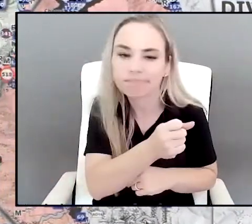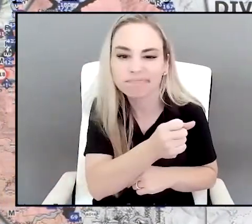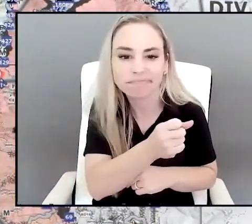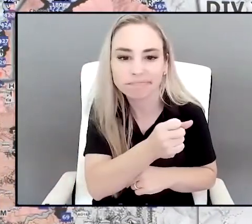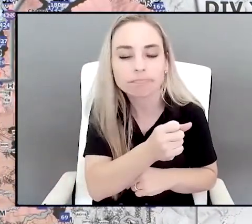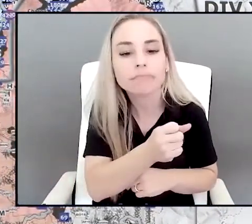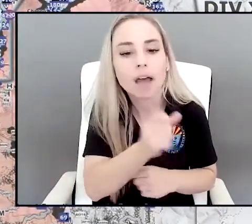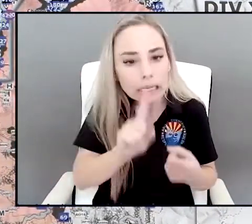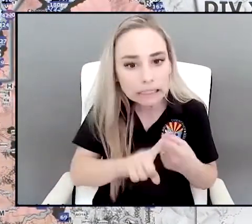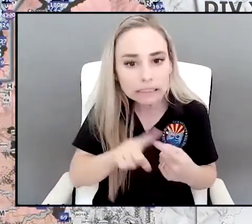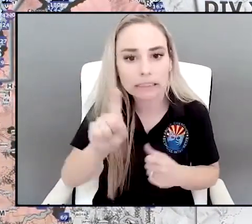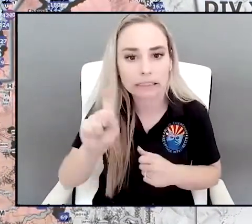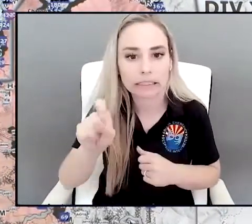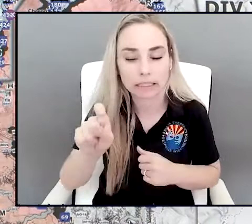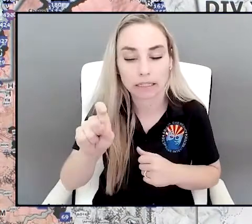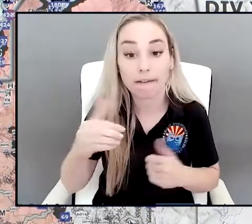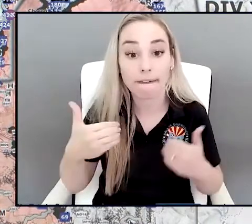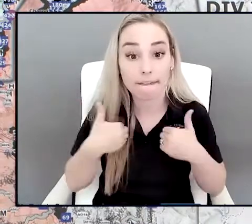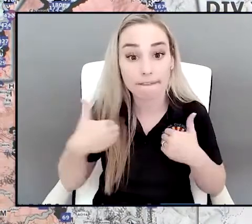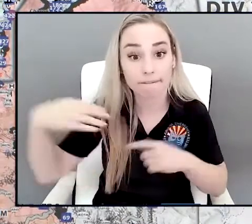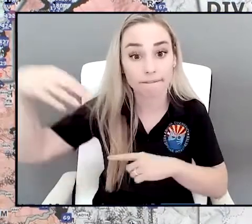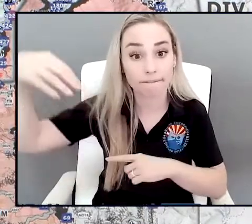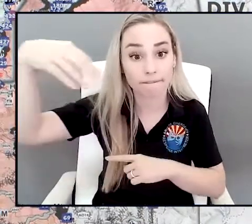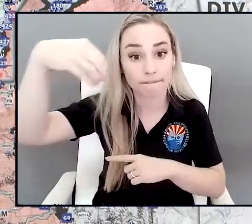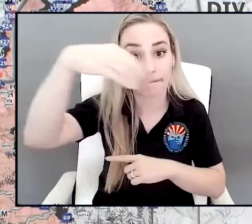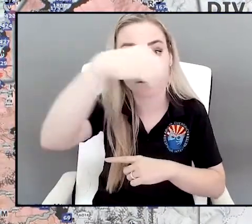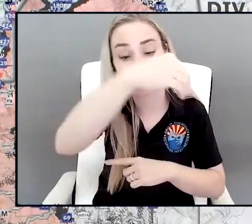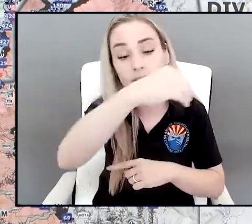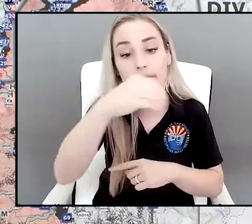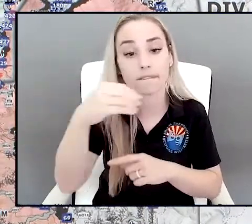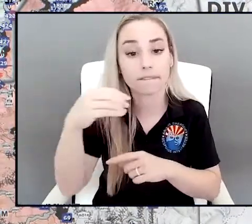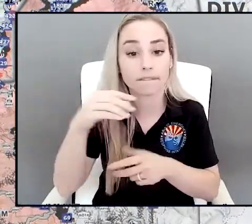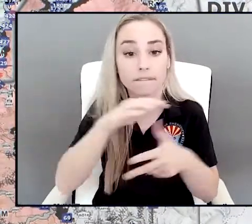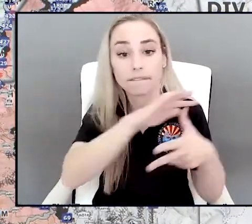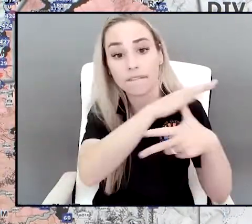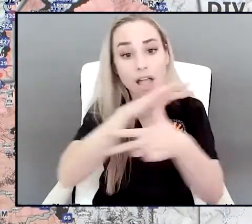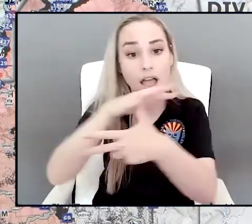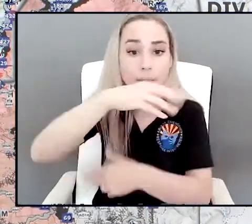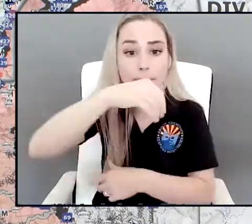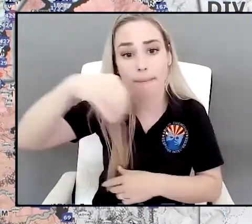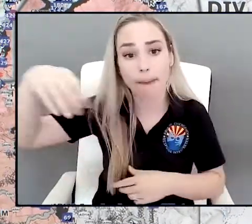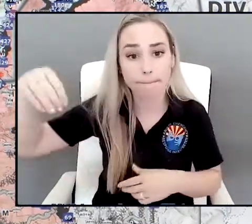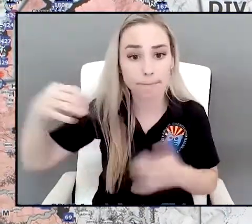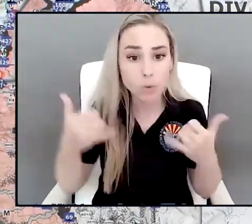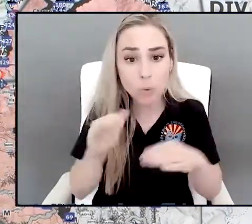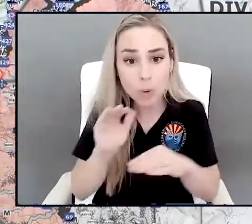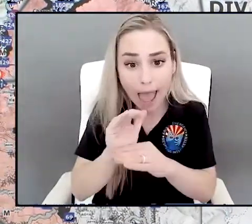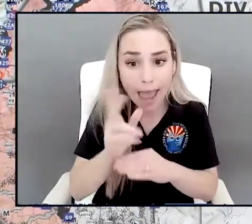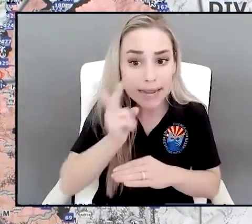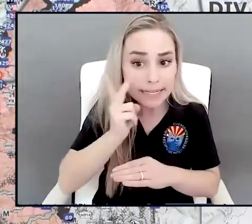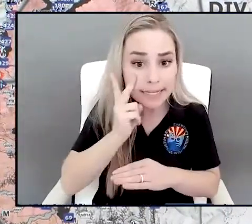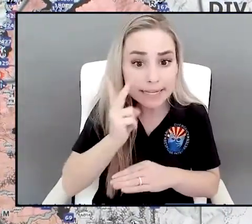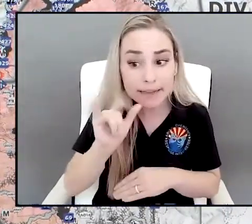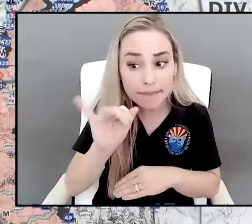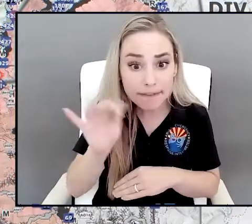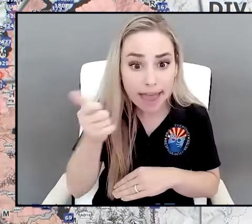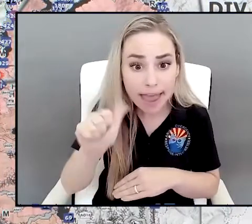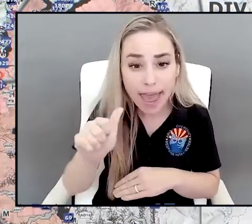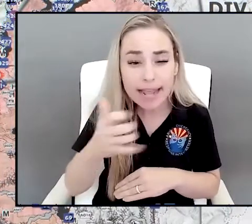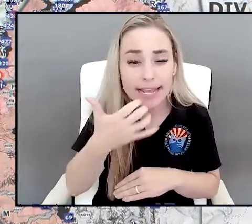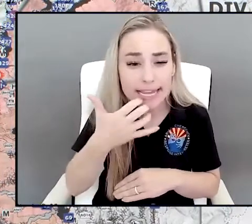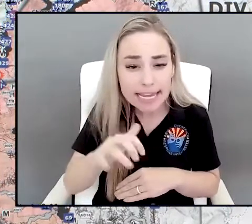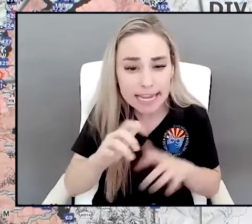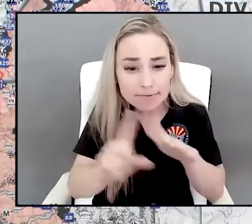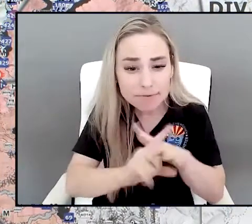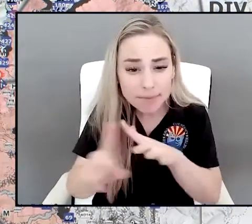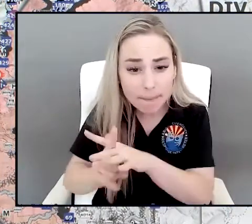unless needed. We got an IR scheduled for tonight, so hopefully we'll get that in, and we'll look at that and see if any heat